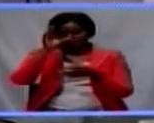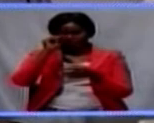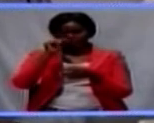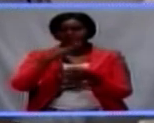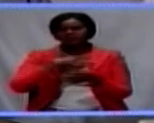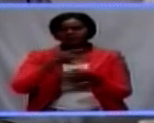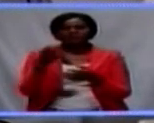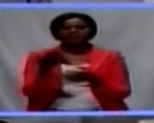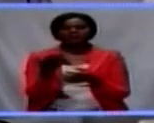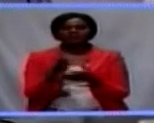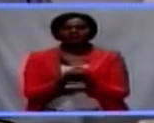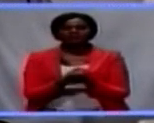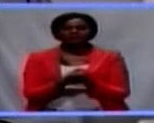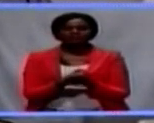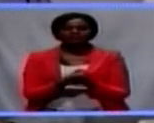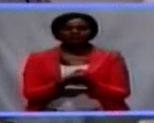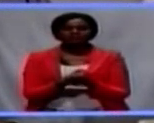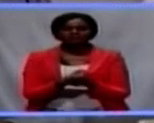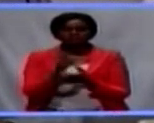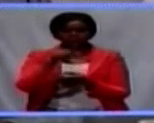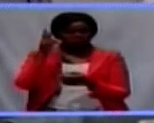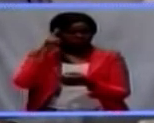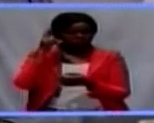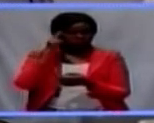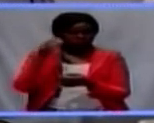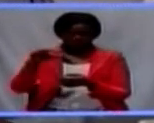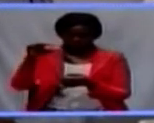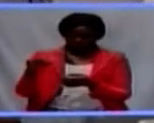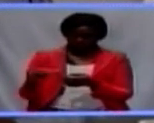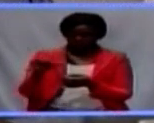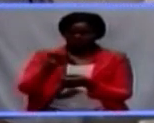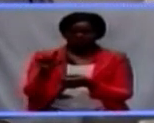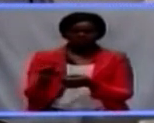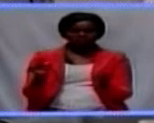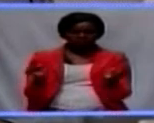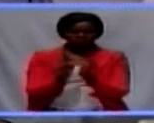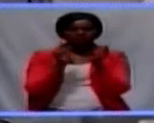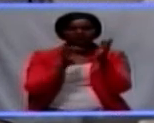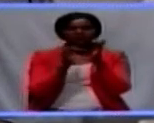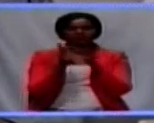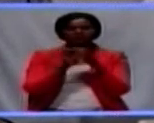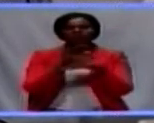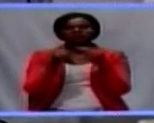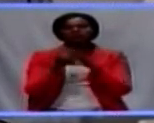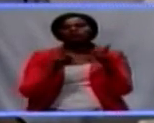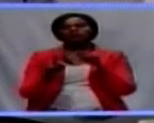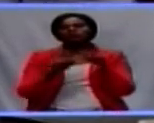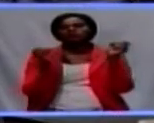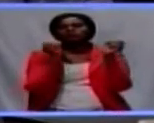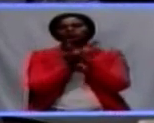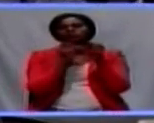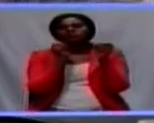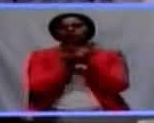liked. You remember when Zacchaeus met Jesus, everyone was apprehensive. How